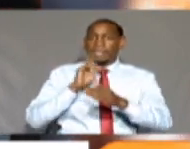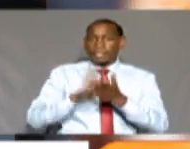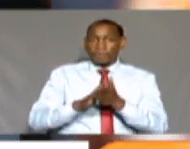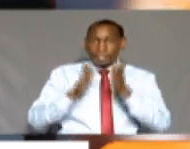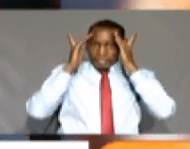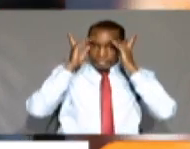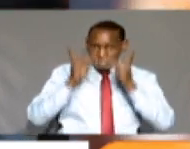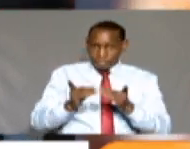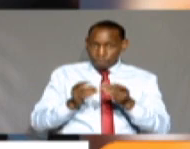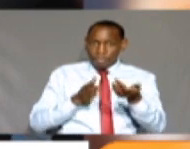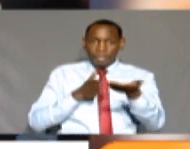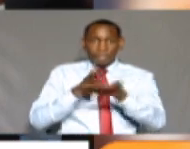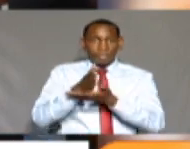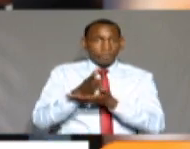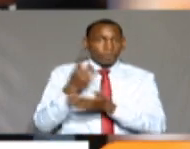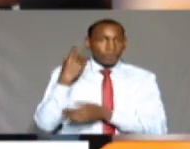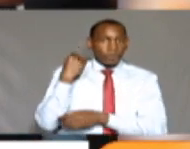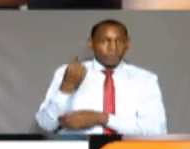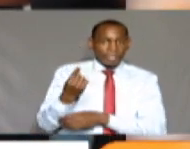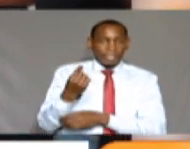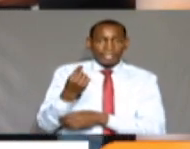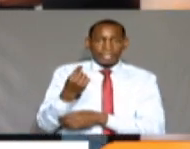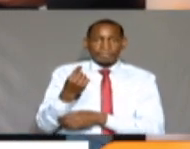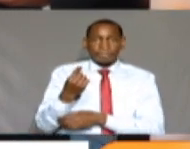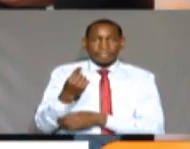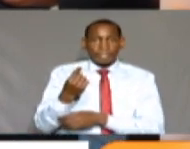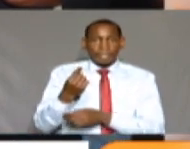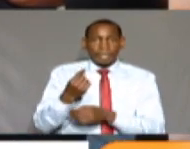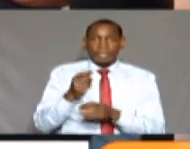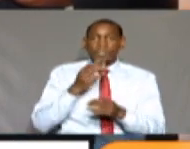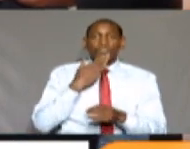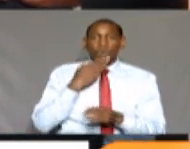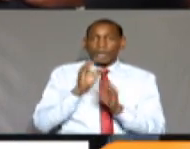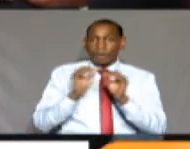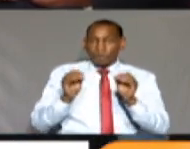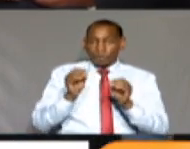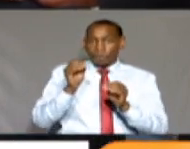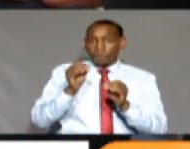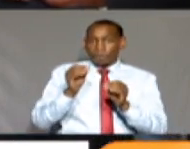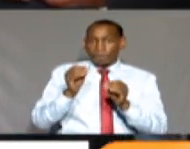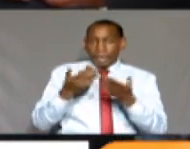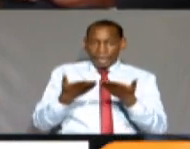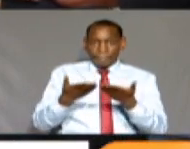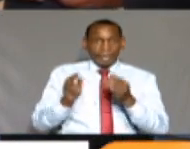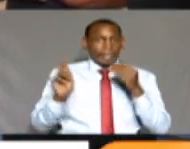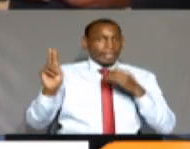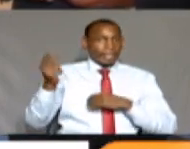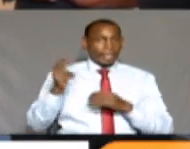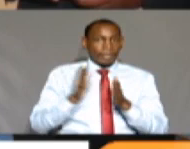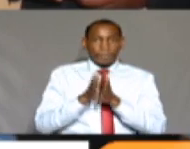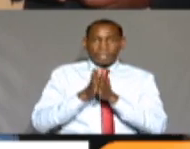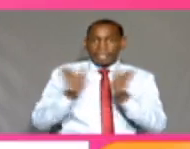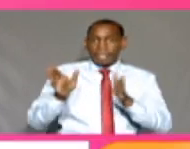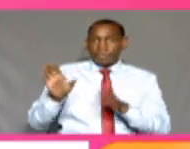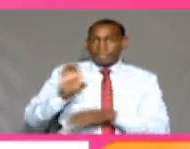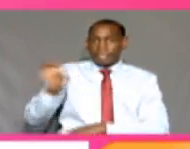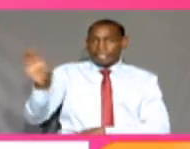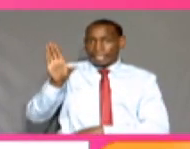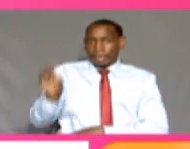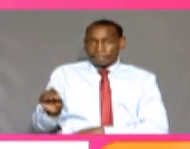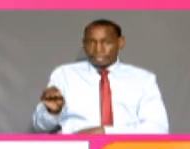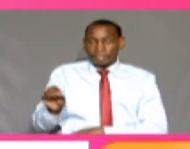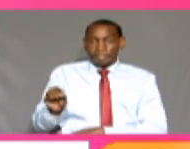move was informed by recent prevalent cases of lactose intolerance in Kenya and the larger East African